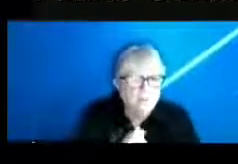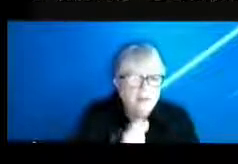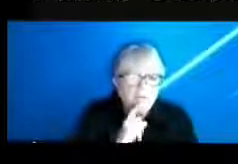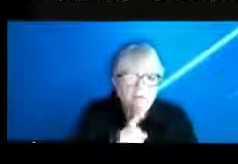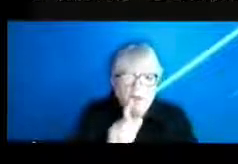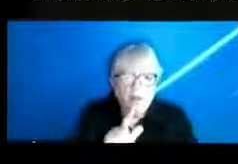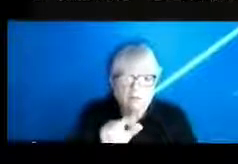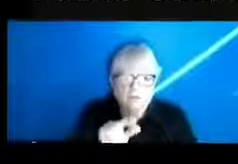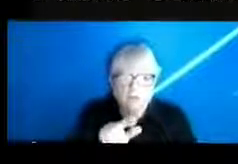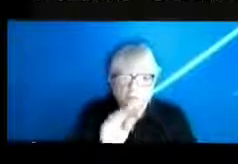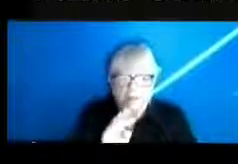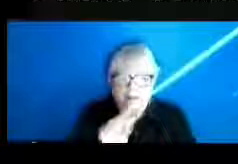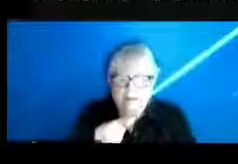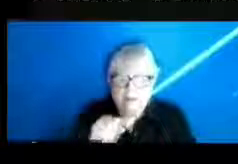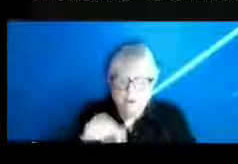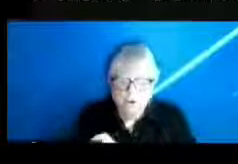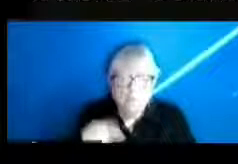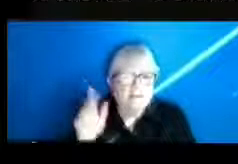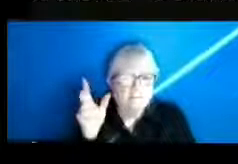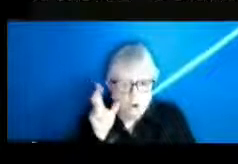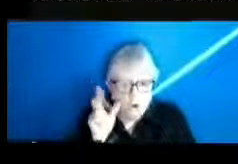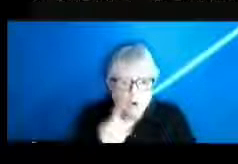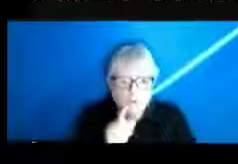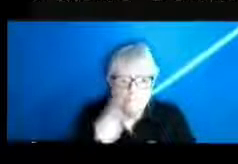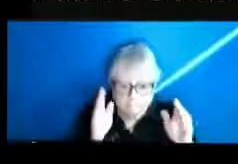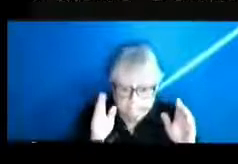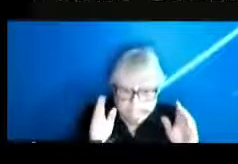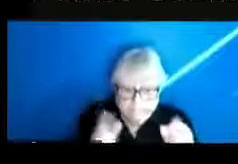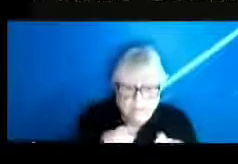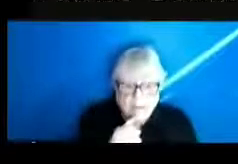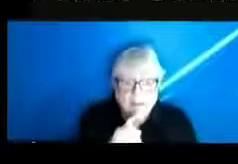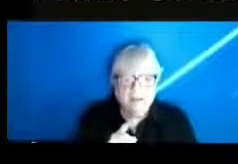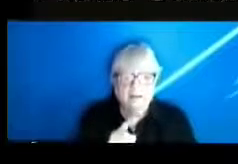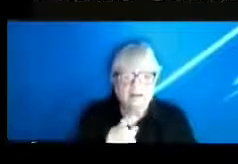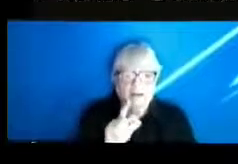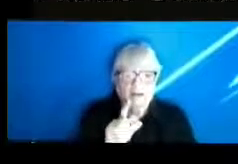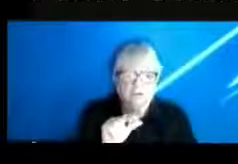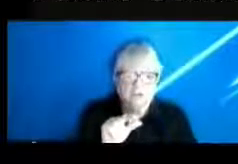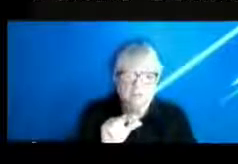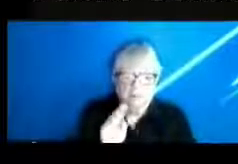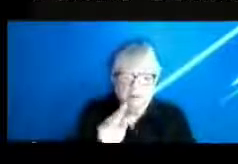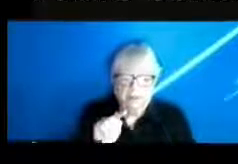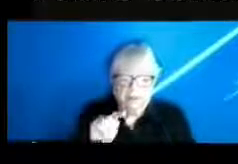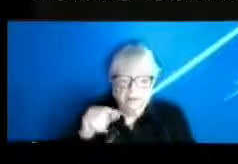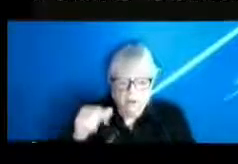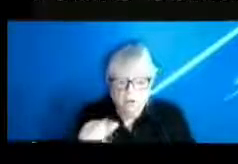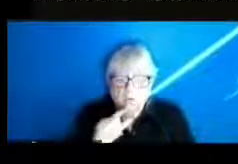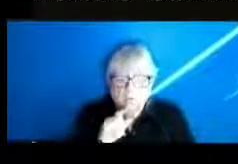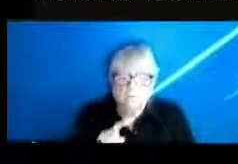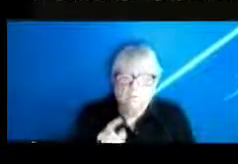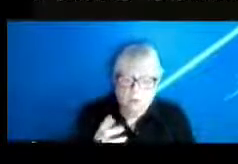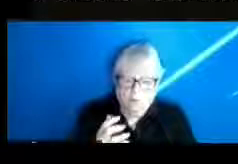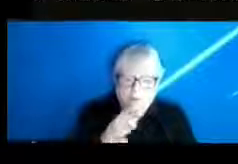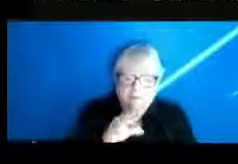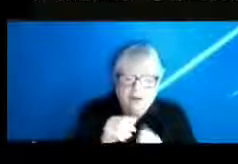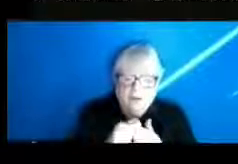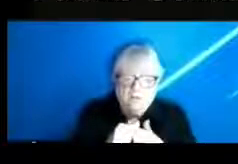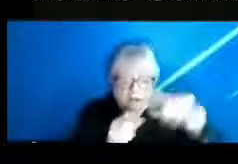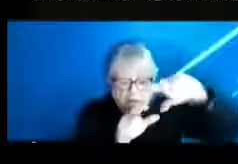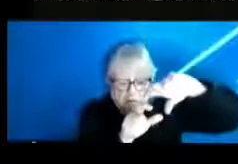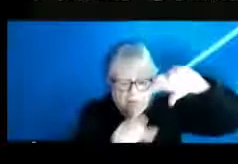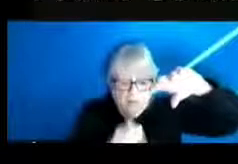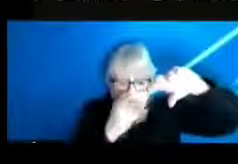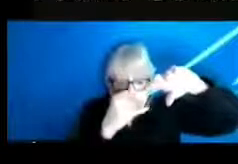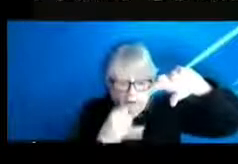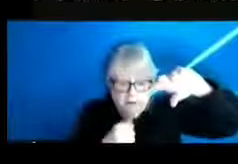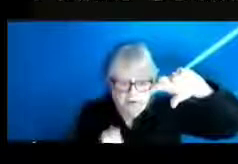was heard and to continue the historic precedent of LGBTQ plus input in California's redistricting process. Early on, I mentioned the